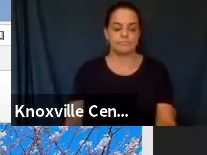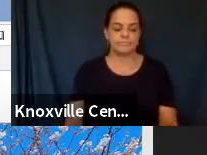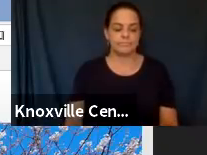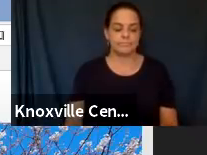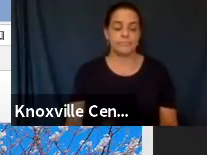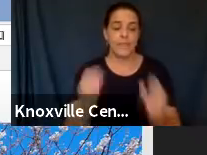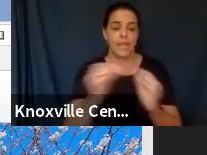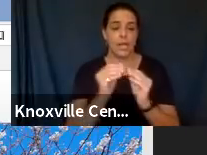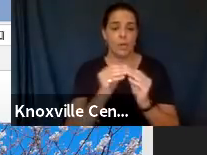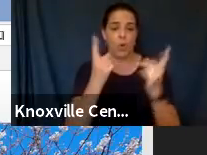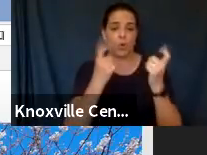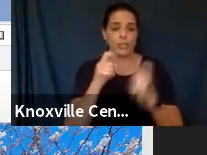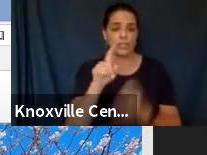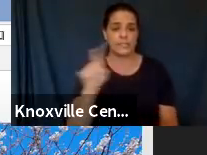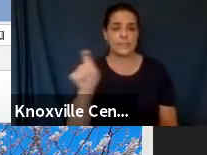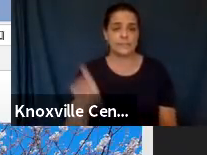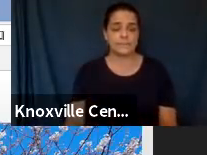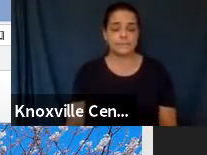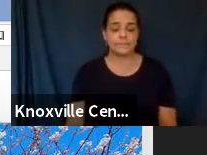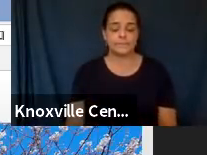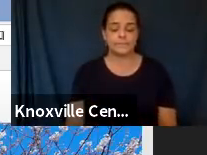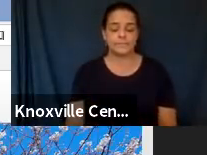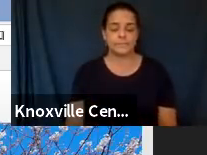Any other questions?